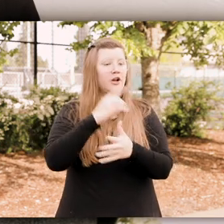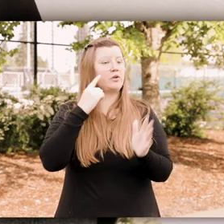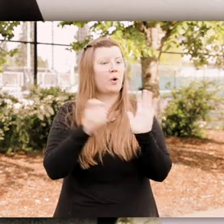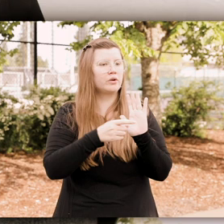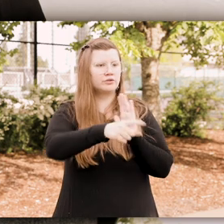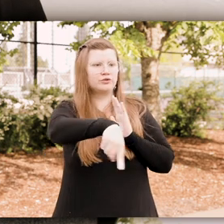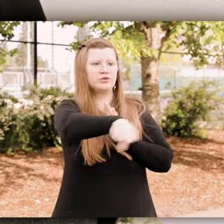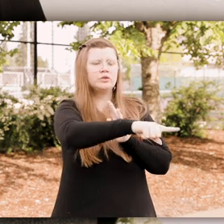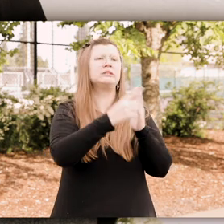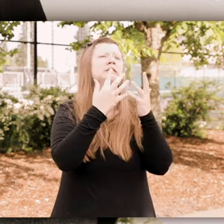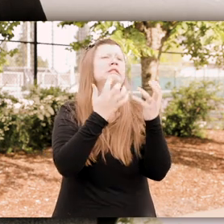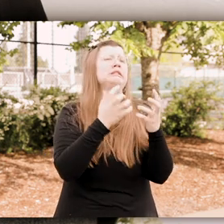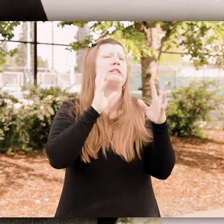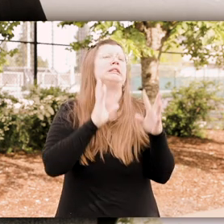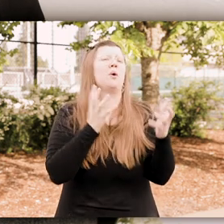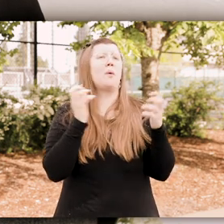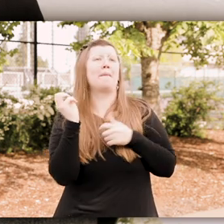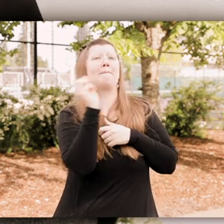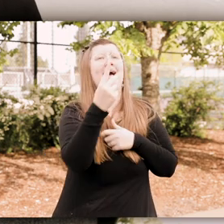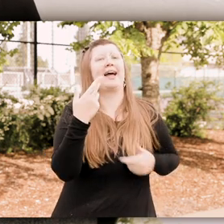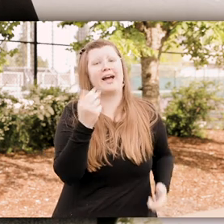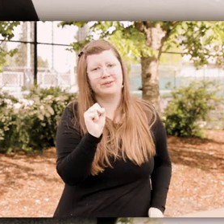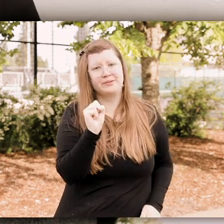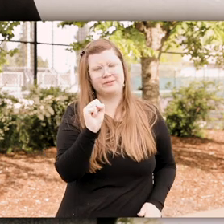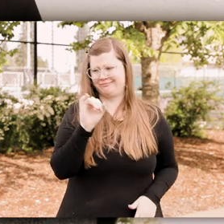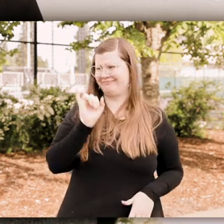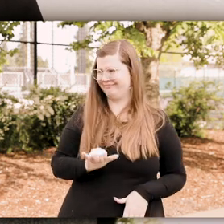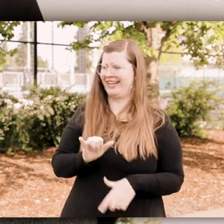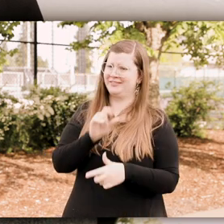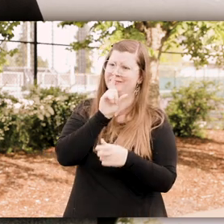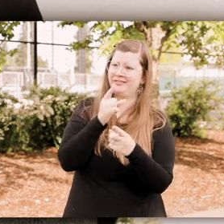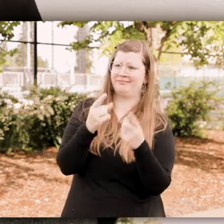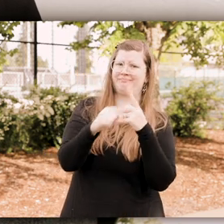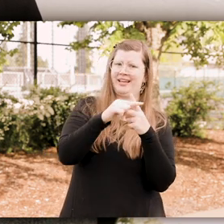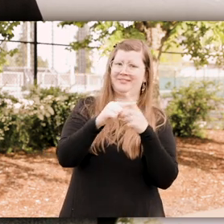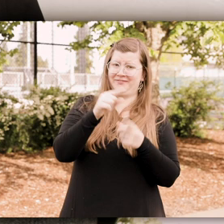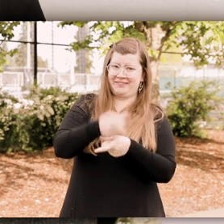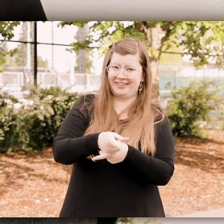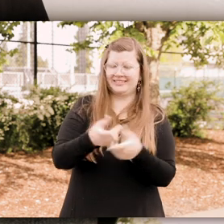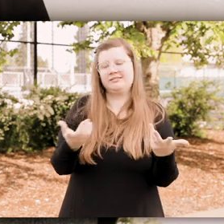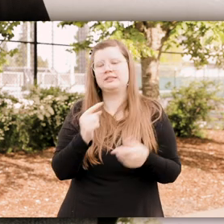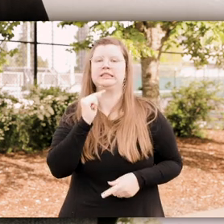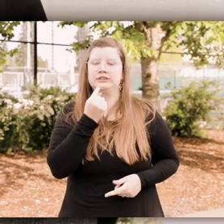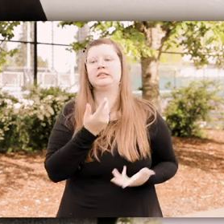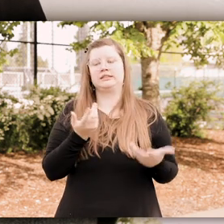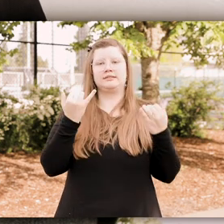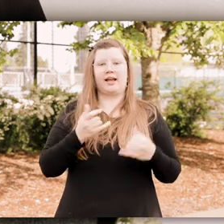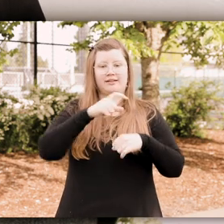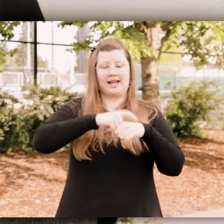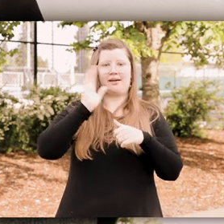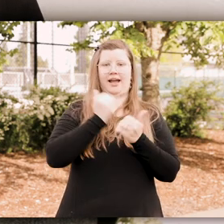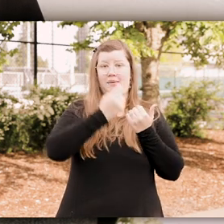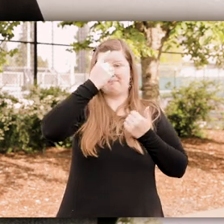fjords of high school. Now that has to be a good thing. Seriously though, it is time to change our